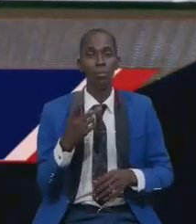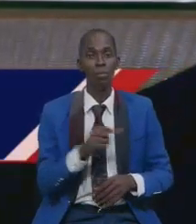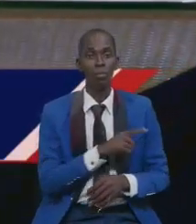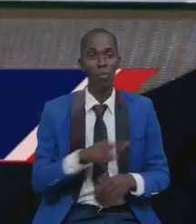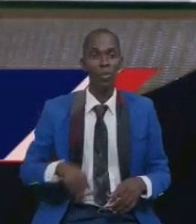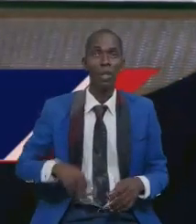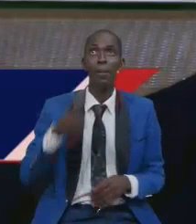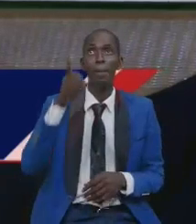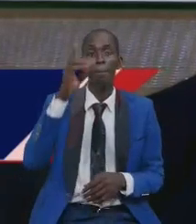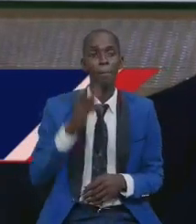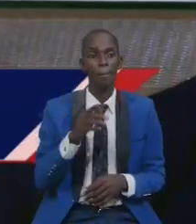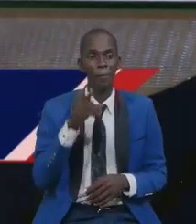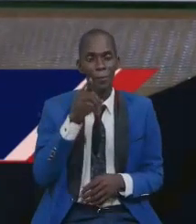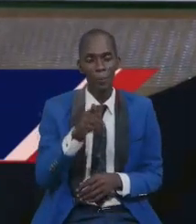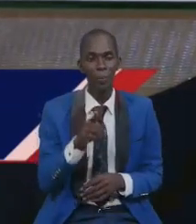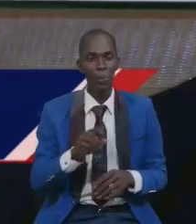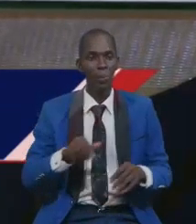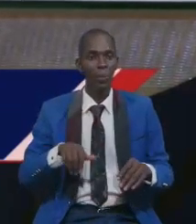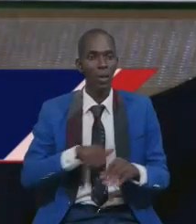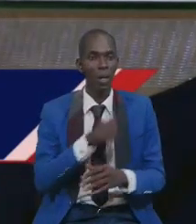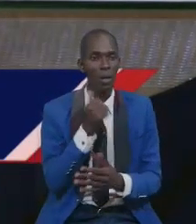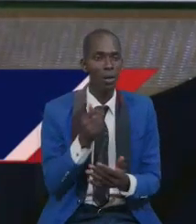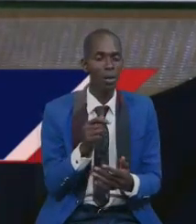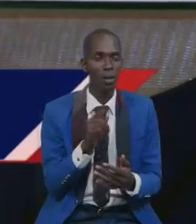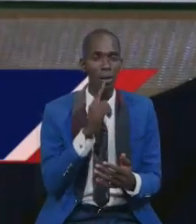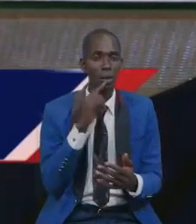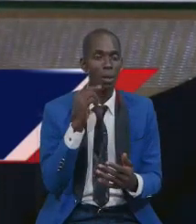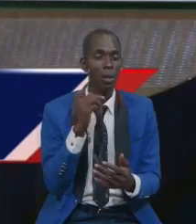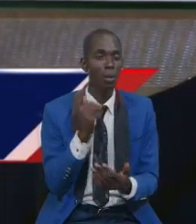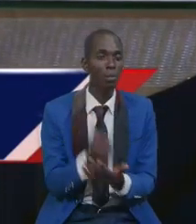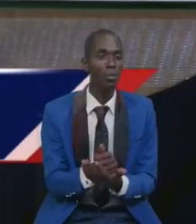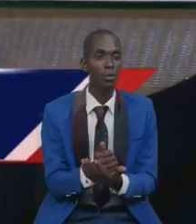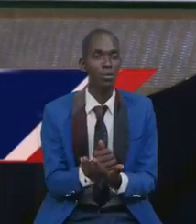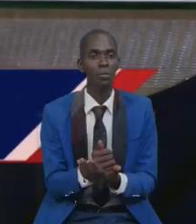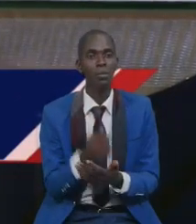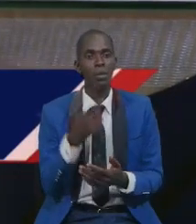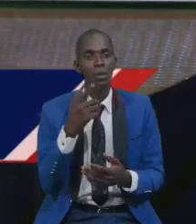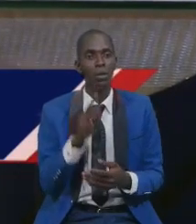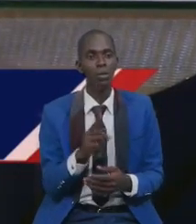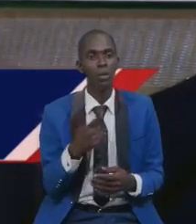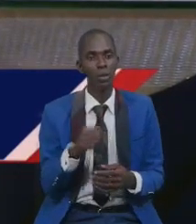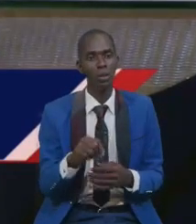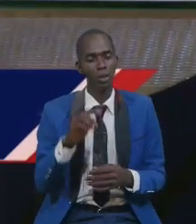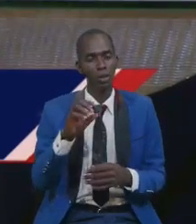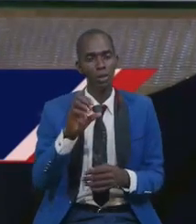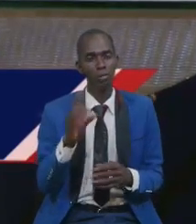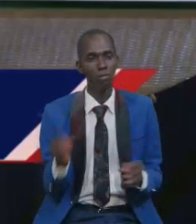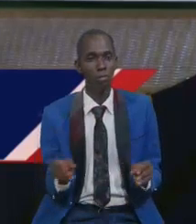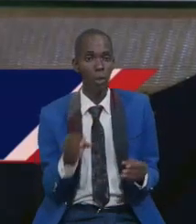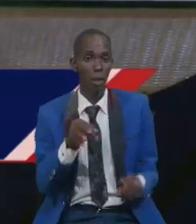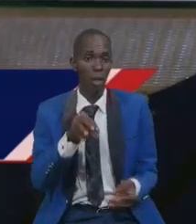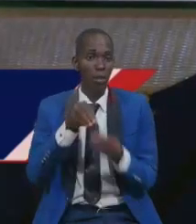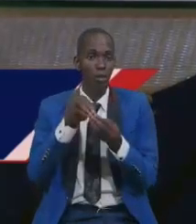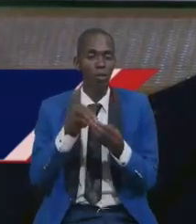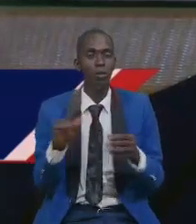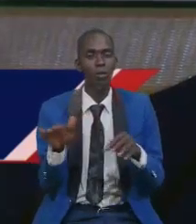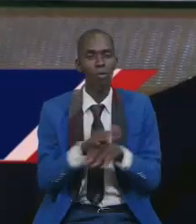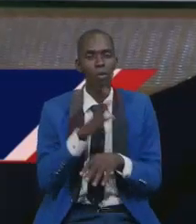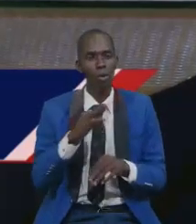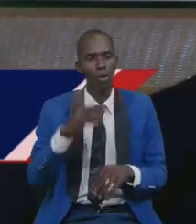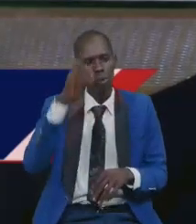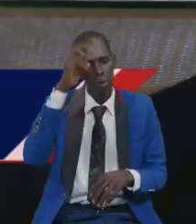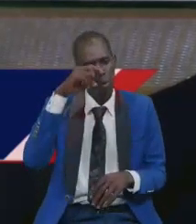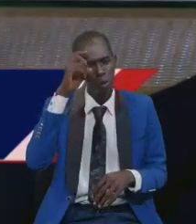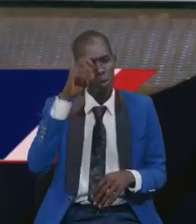God, thou sealest up the sum full of wisdom and perfect in